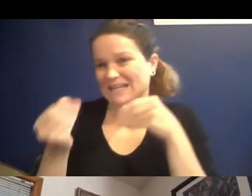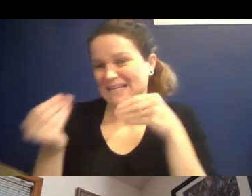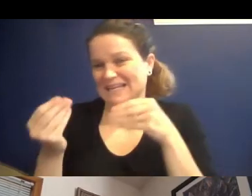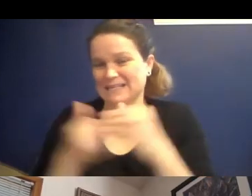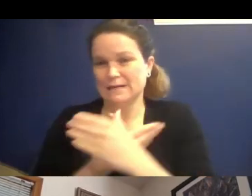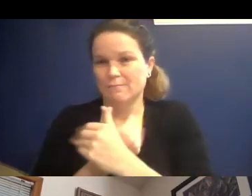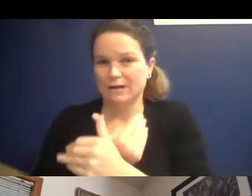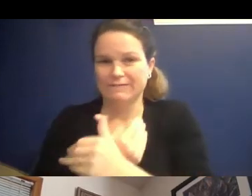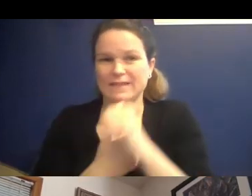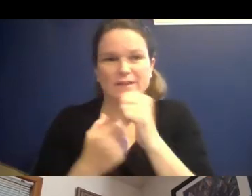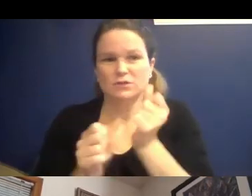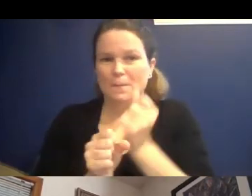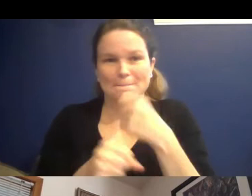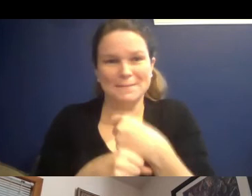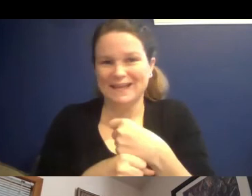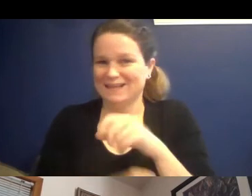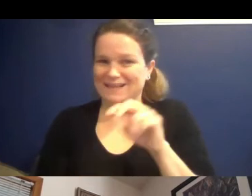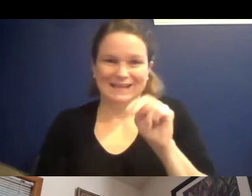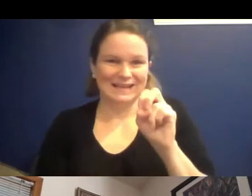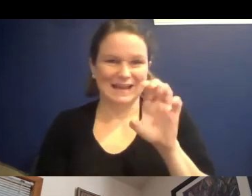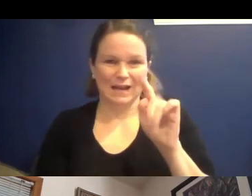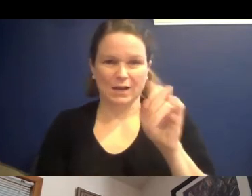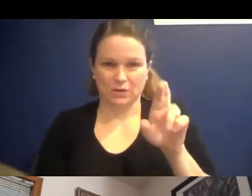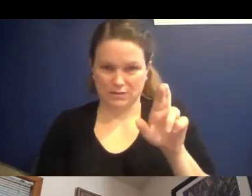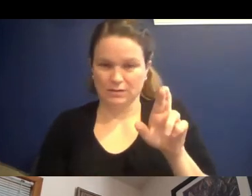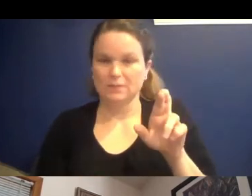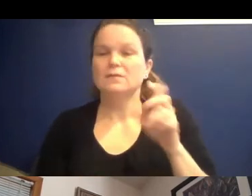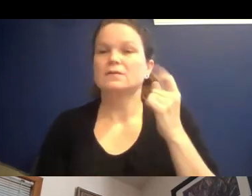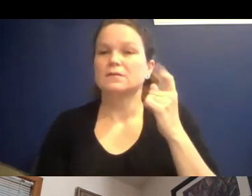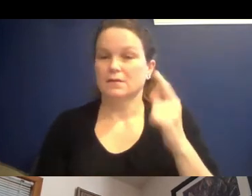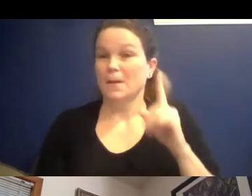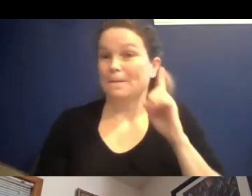eat nectar, not pollen. Bees eat pollen and nectar.